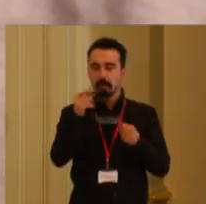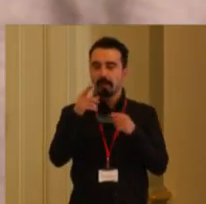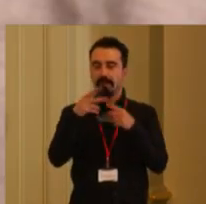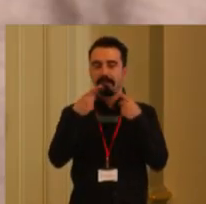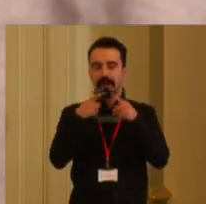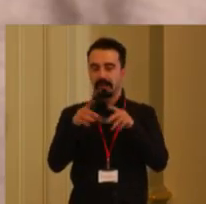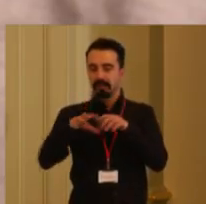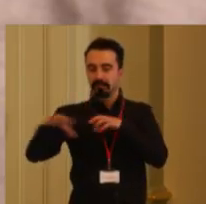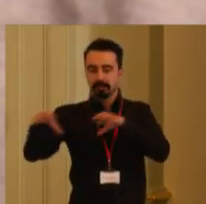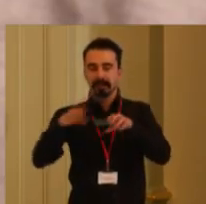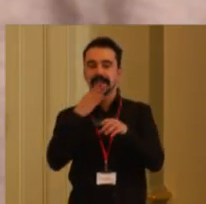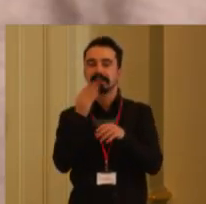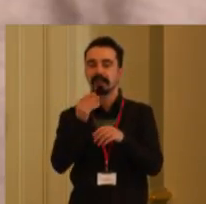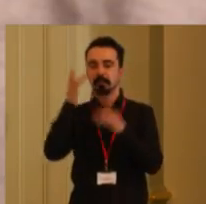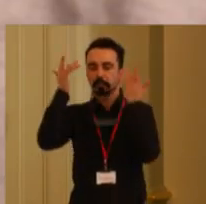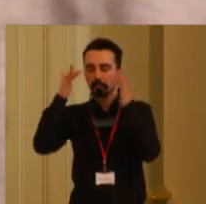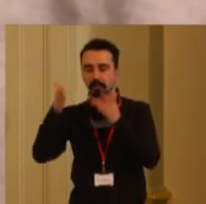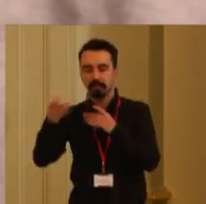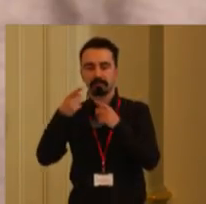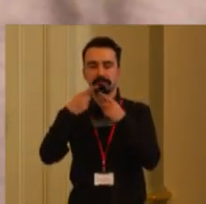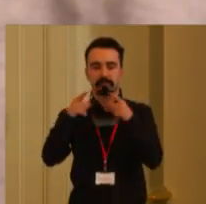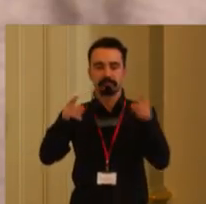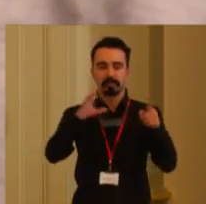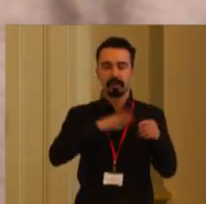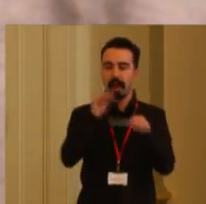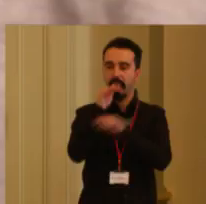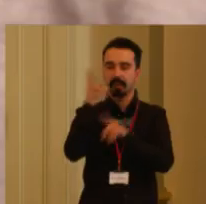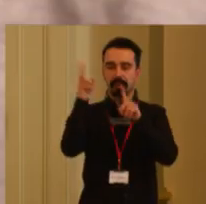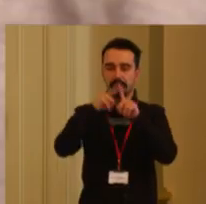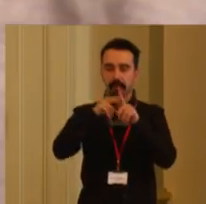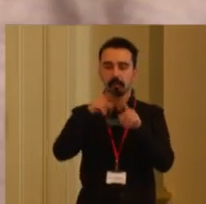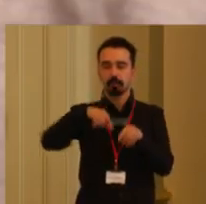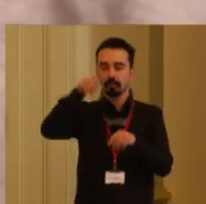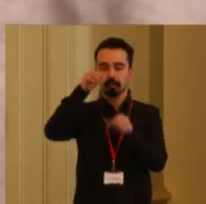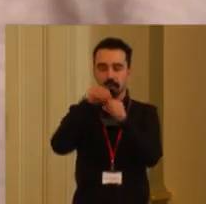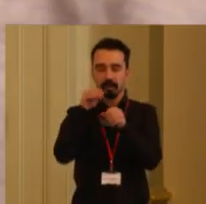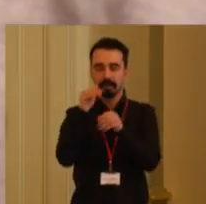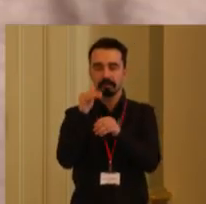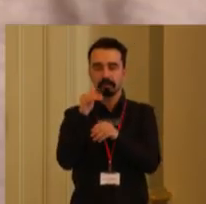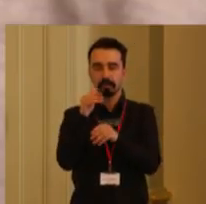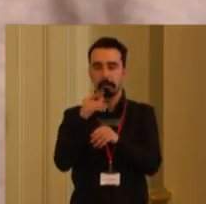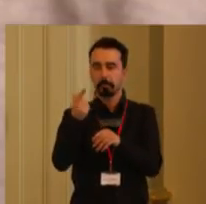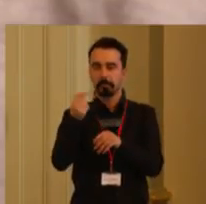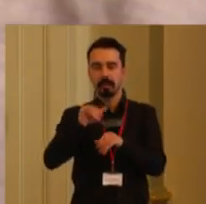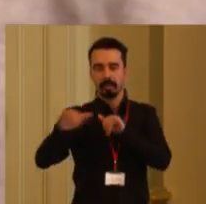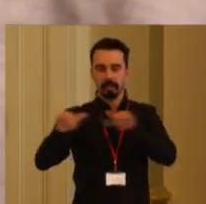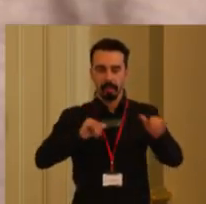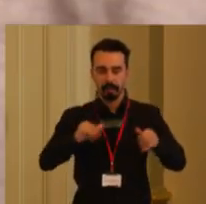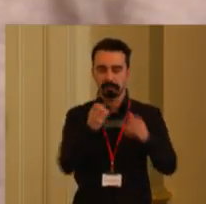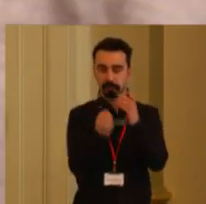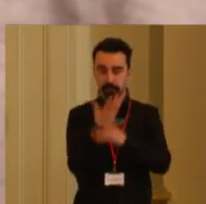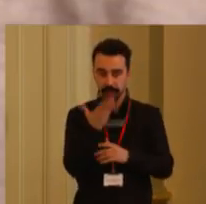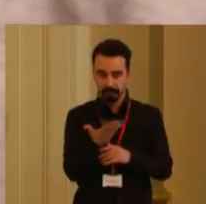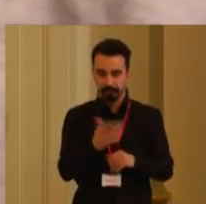quite compliant. I can say that daily life, participation in daily life, their likes and